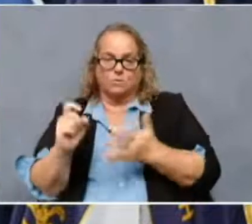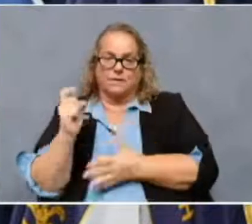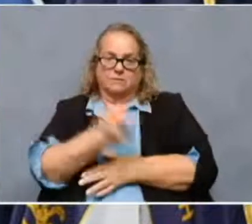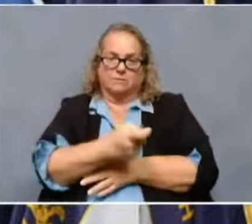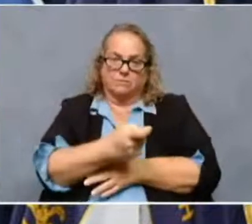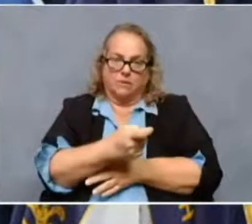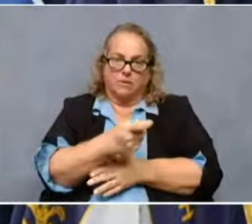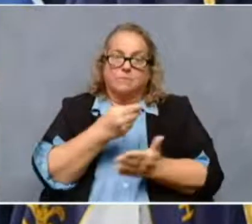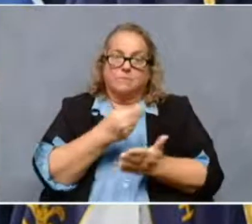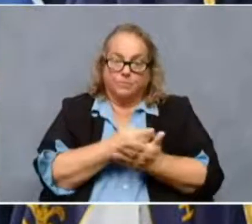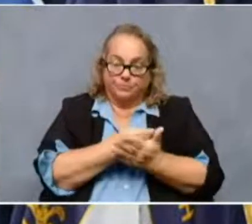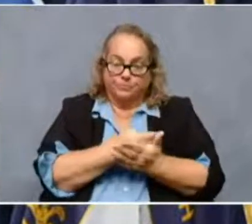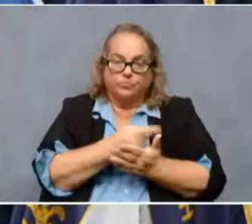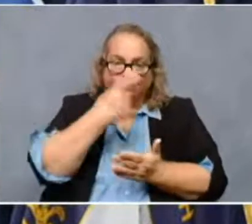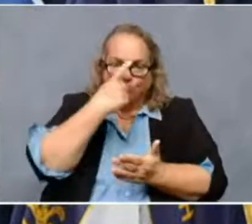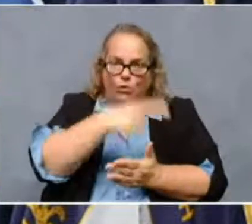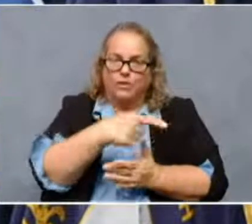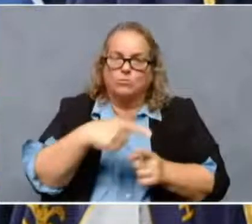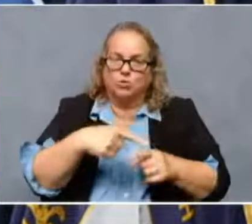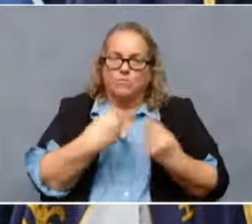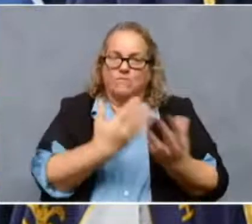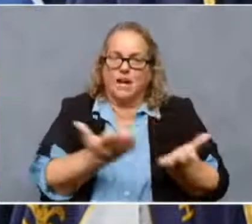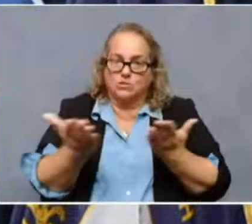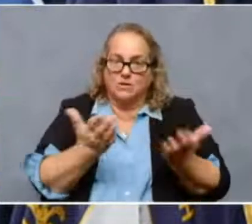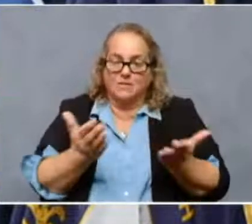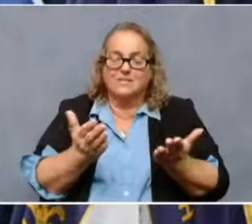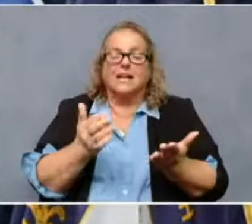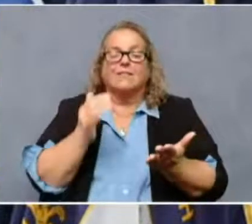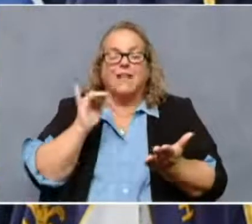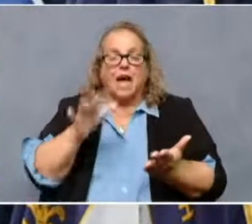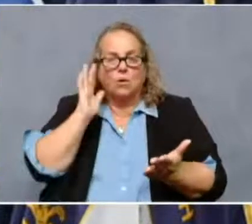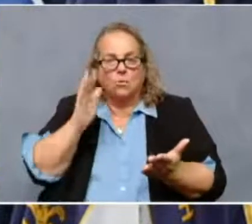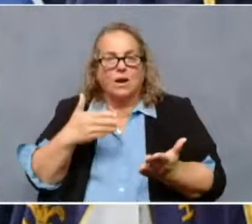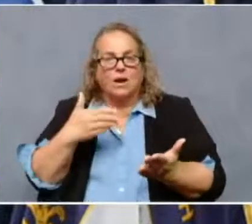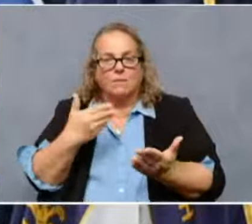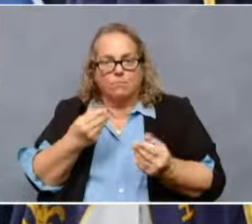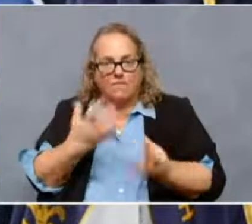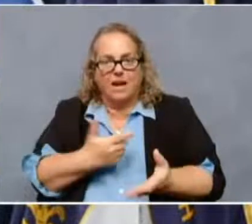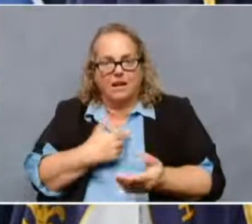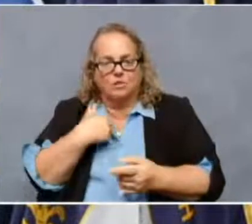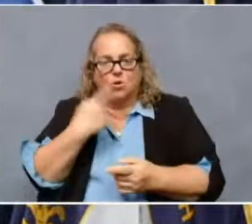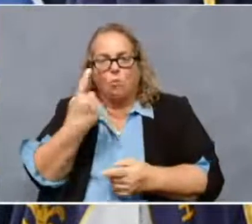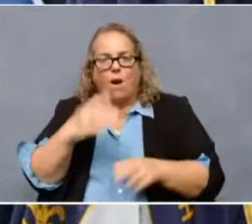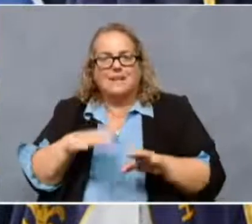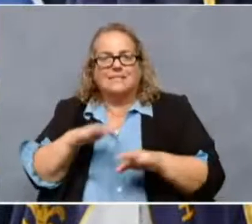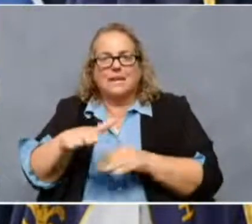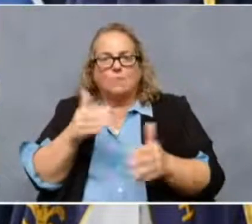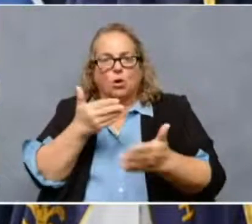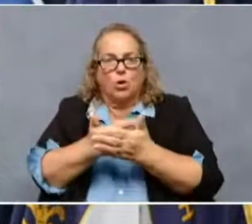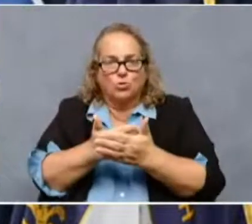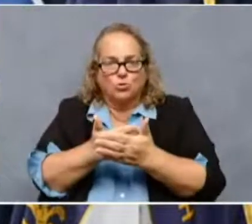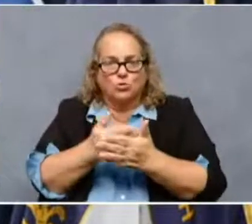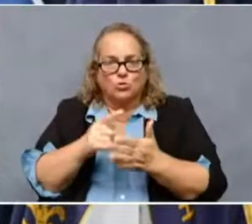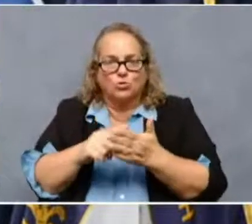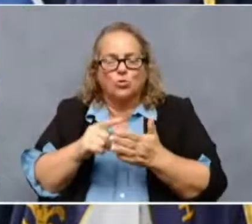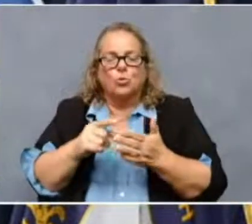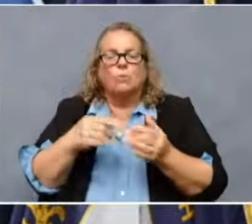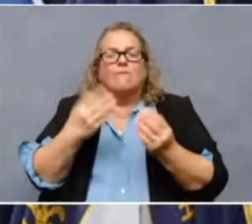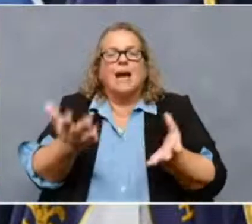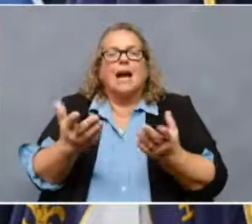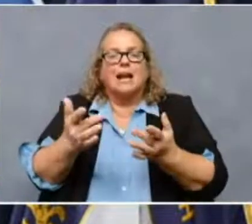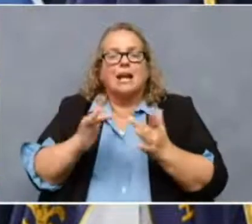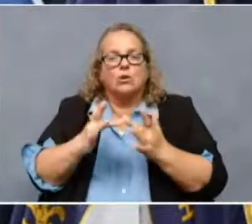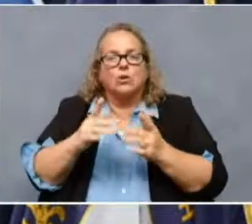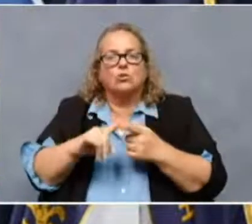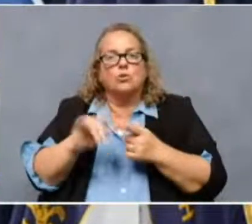one step closer to bringing internet access to those who remain without it. Additionally, we announced yesterday that